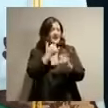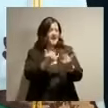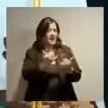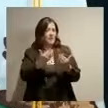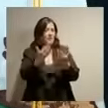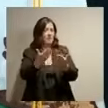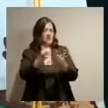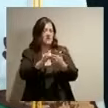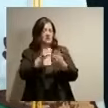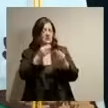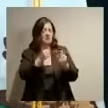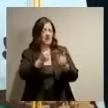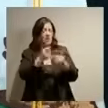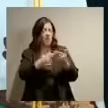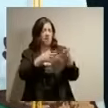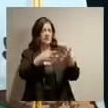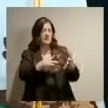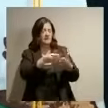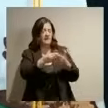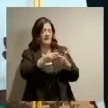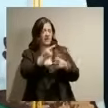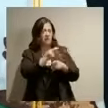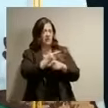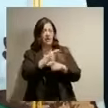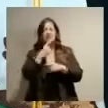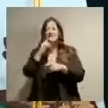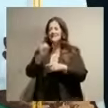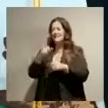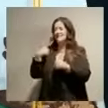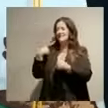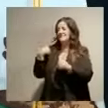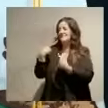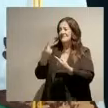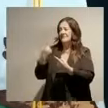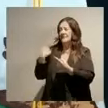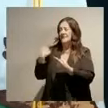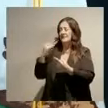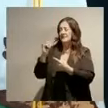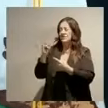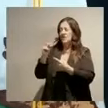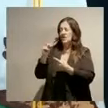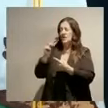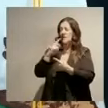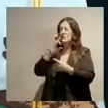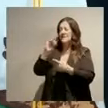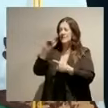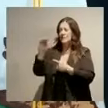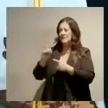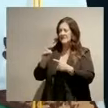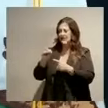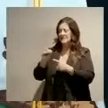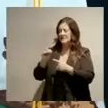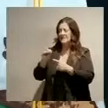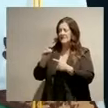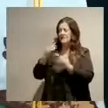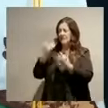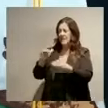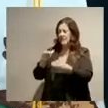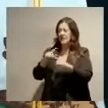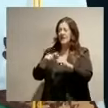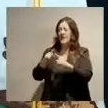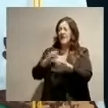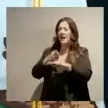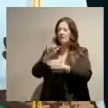suspend all of it. Is that... Yeah, so the proposal in January is to limit it to 80% going forward. The proposal at the